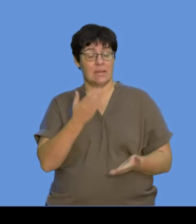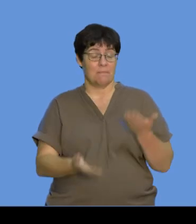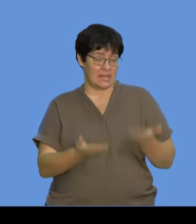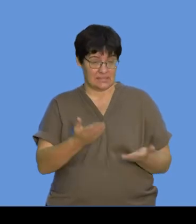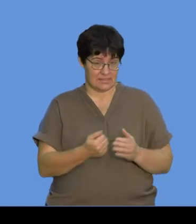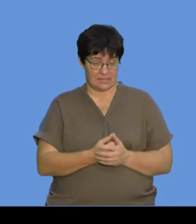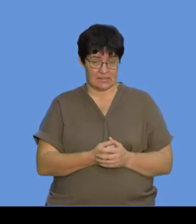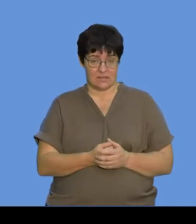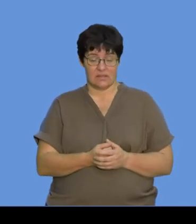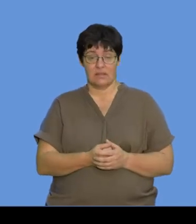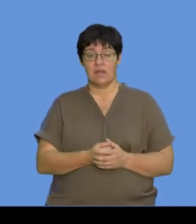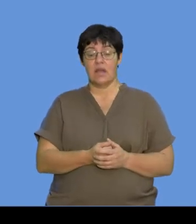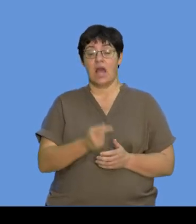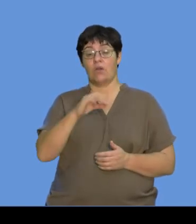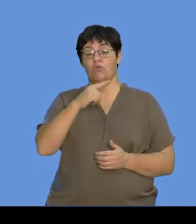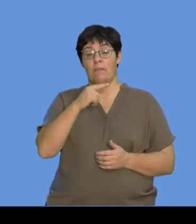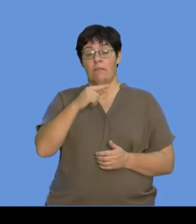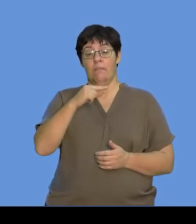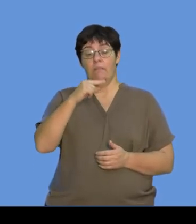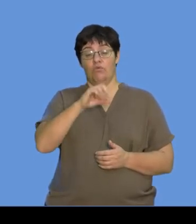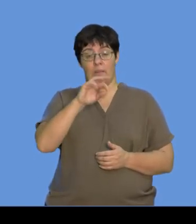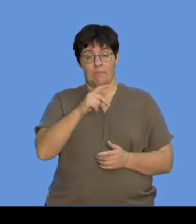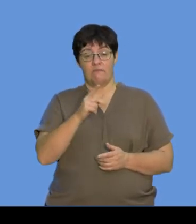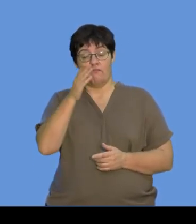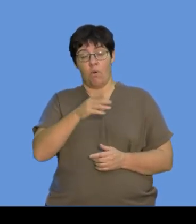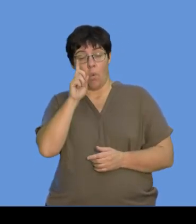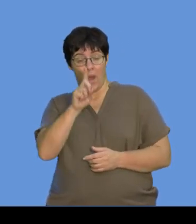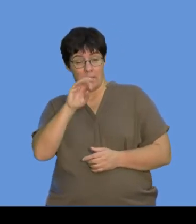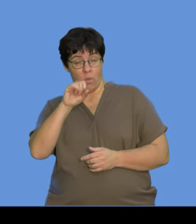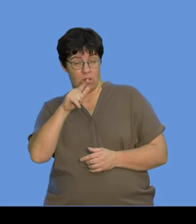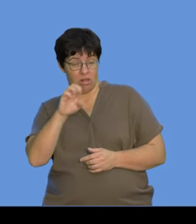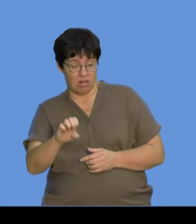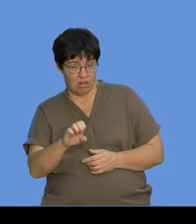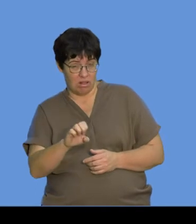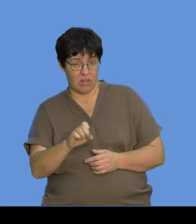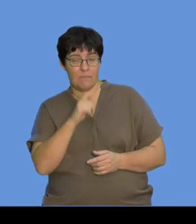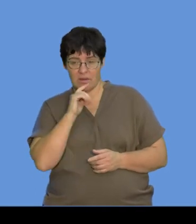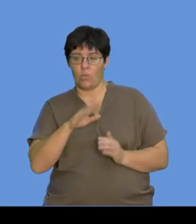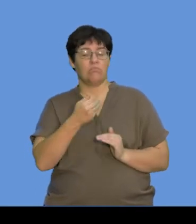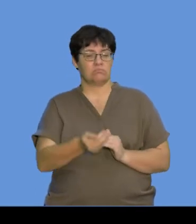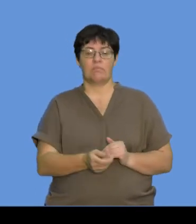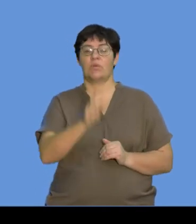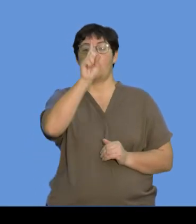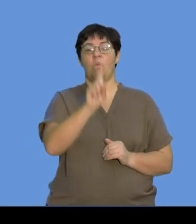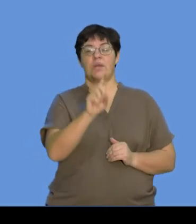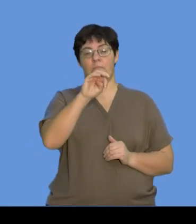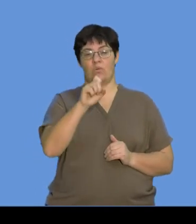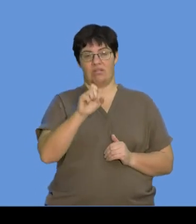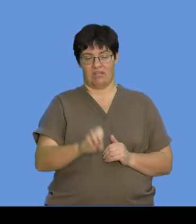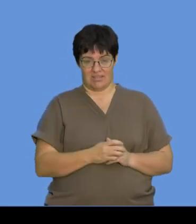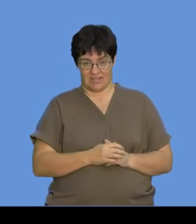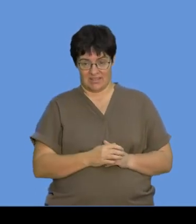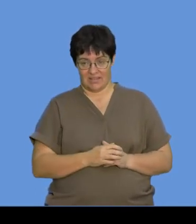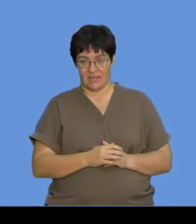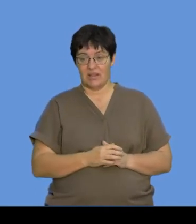grams, which is the mass, and the grams per mole, so that those grams will take care of each other, what remains is a